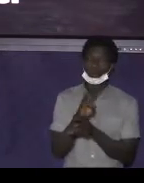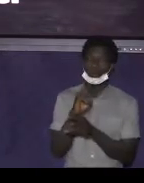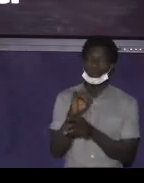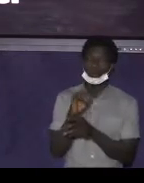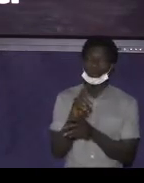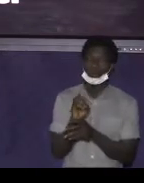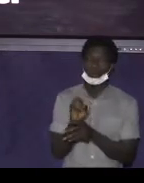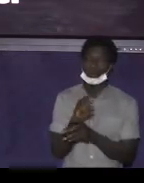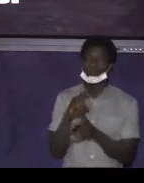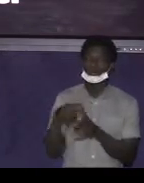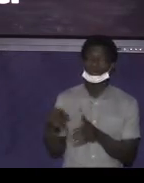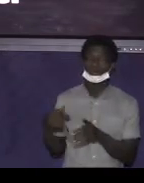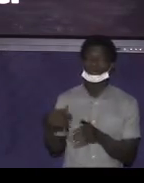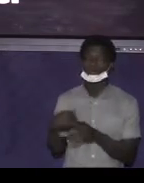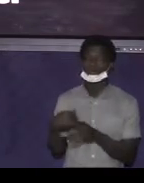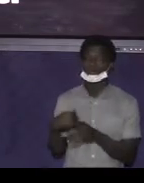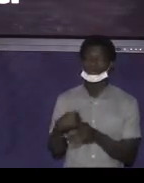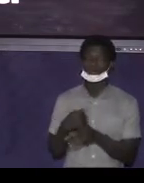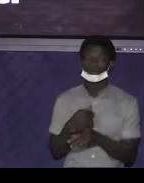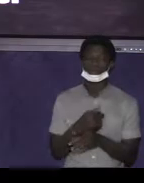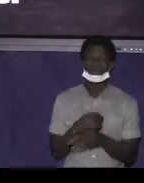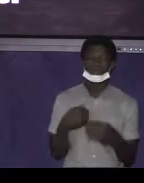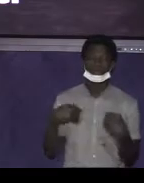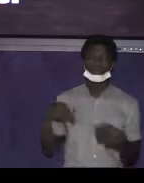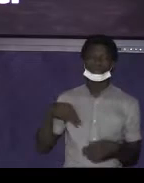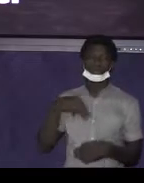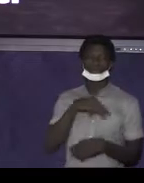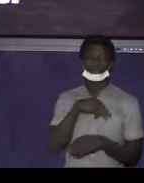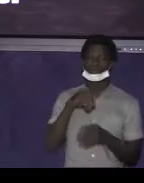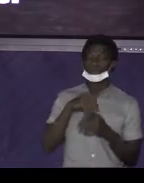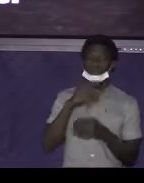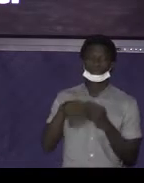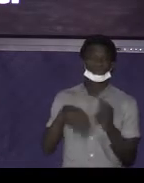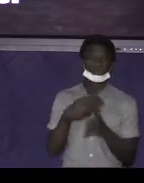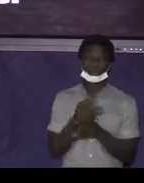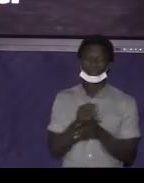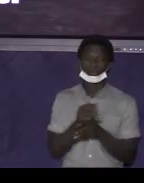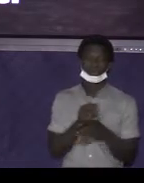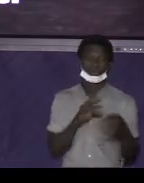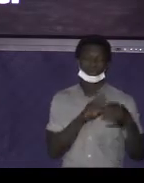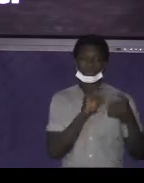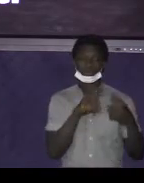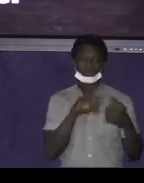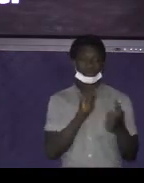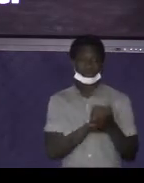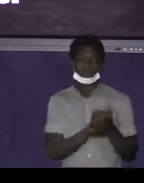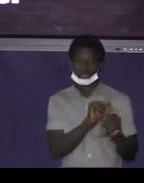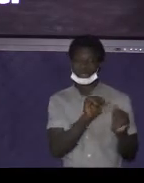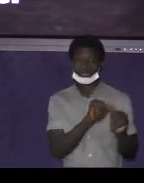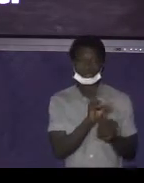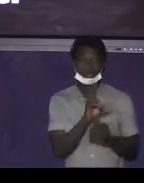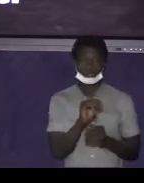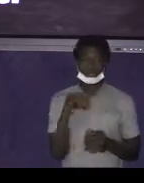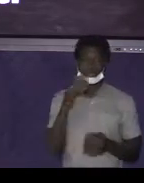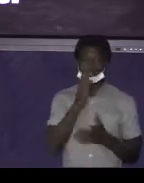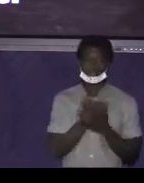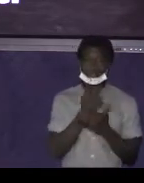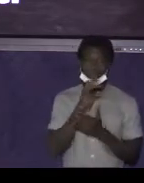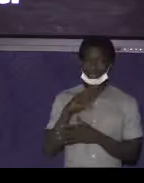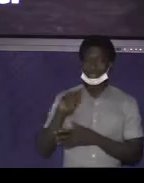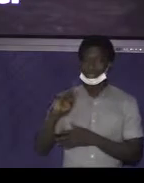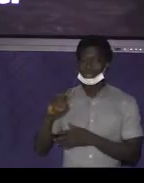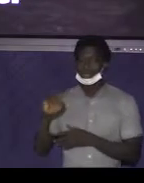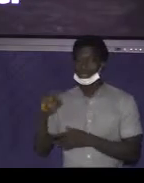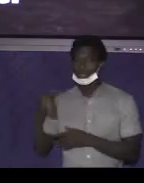not that we have members in the whole world belonging to that association. Some are regional,